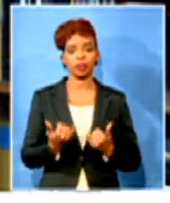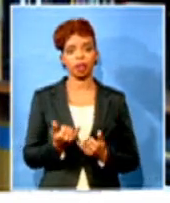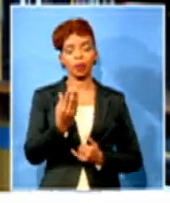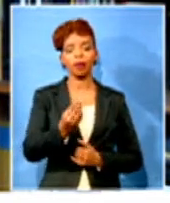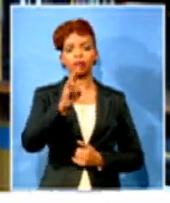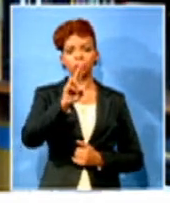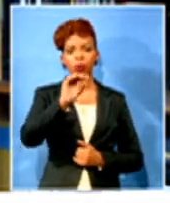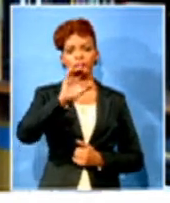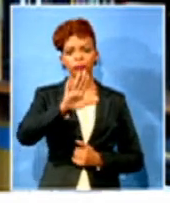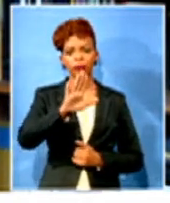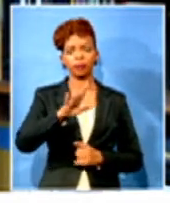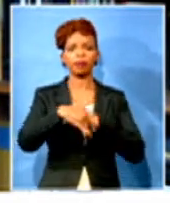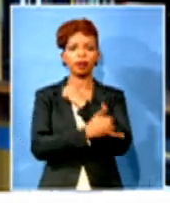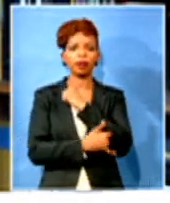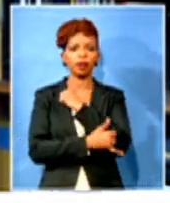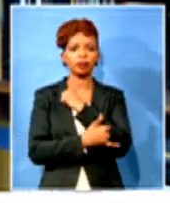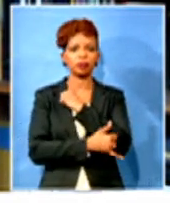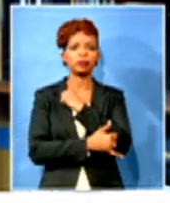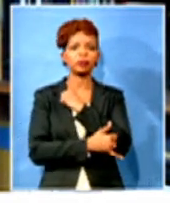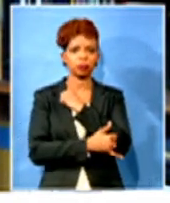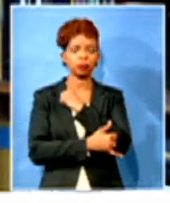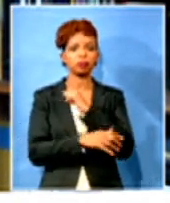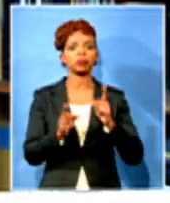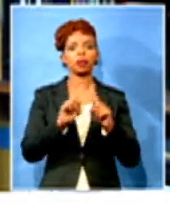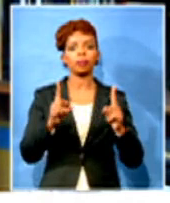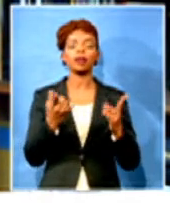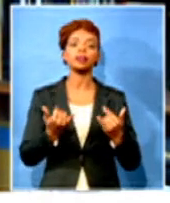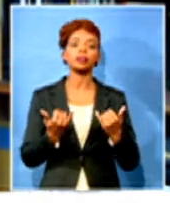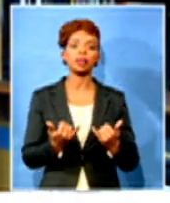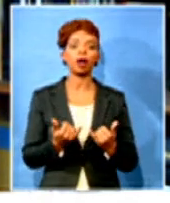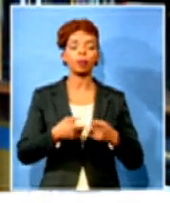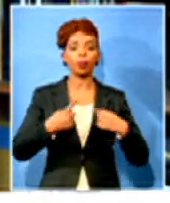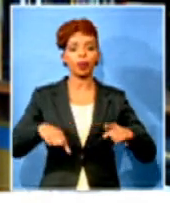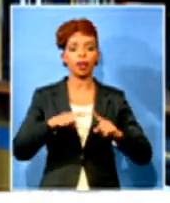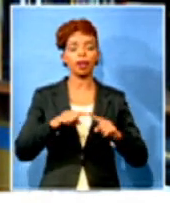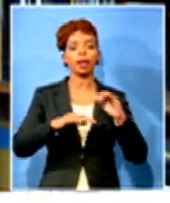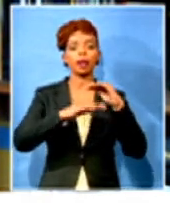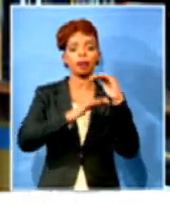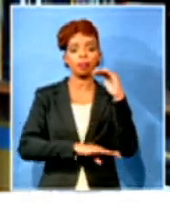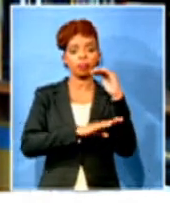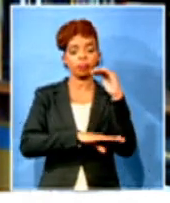countries. So we've now dropped below the halfway mark in a per capita income terms